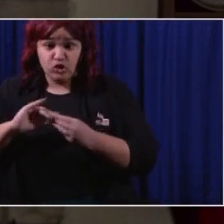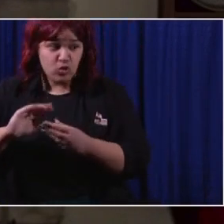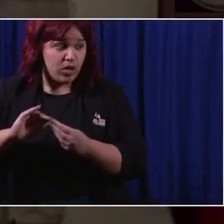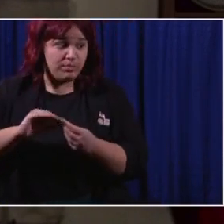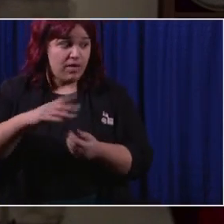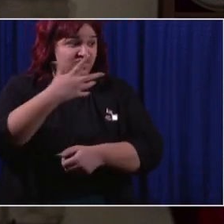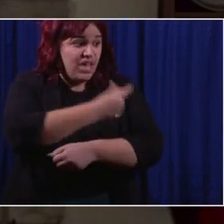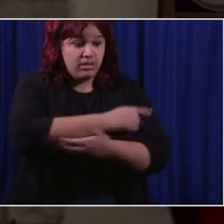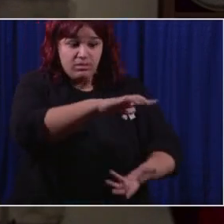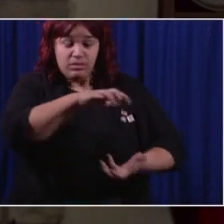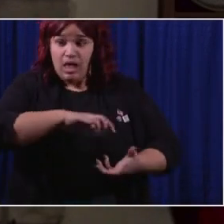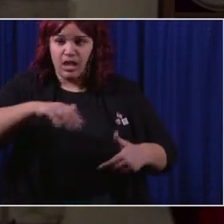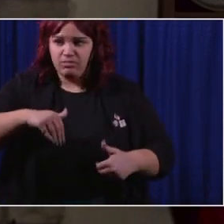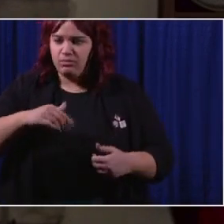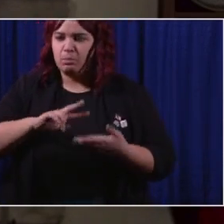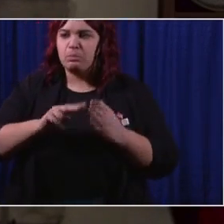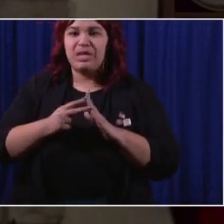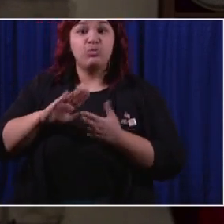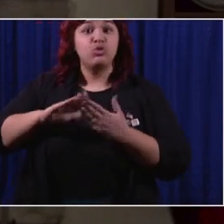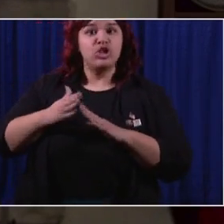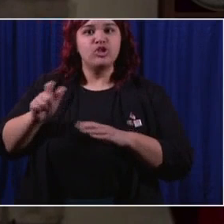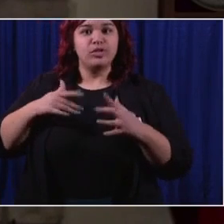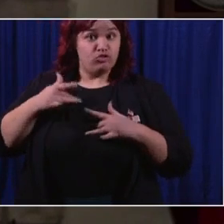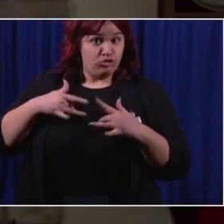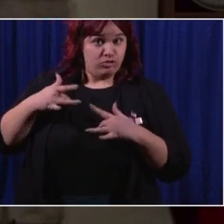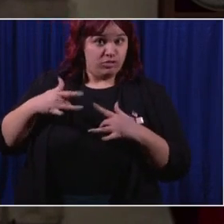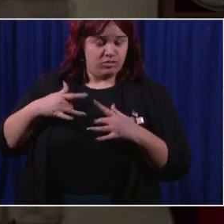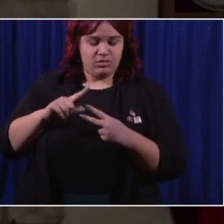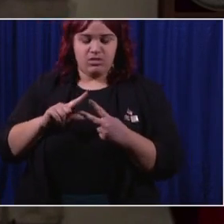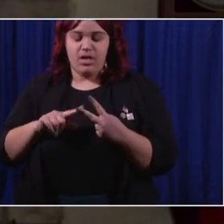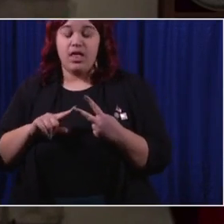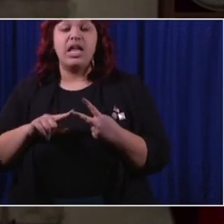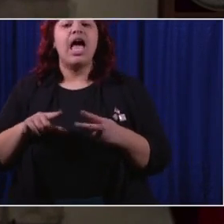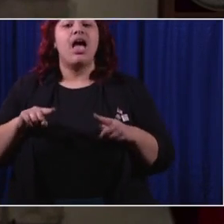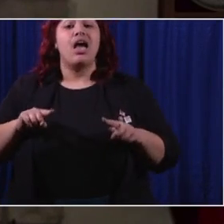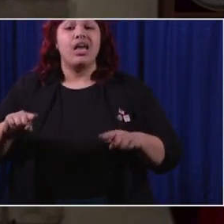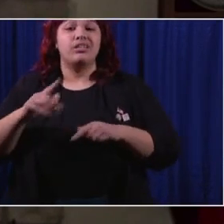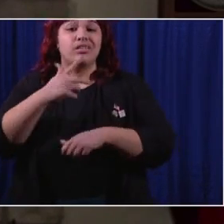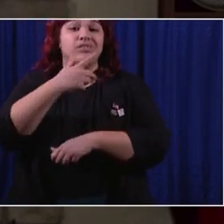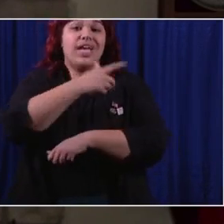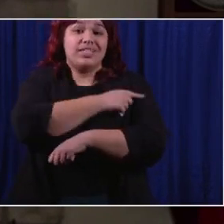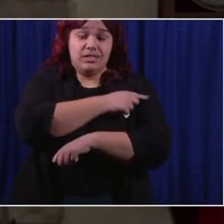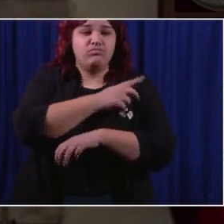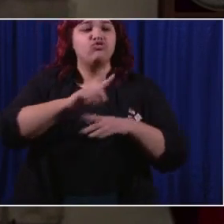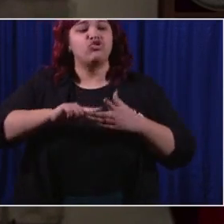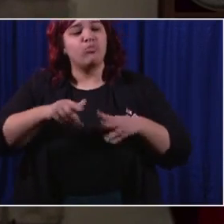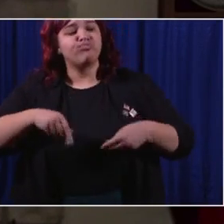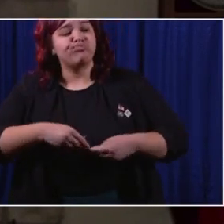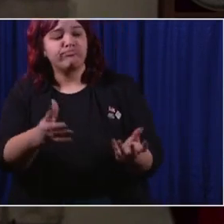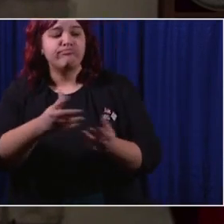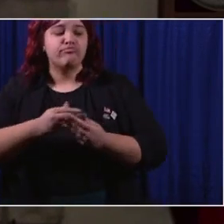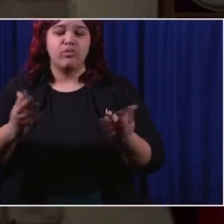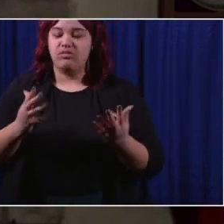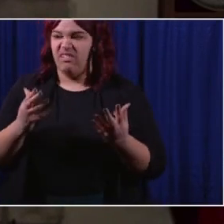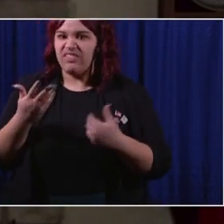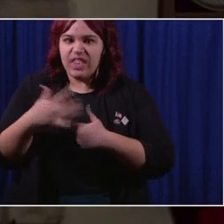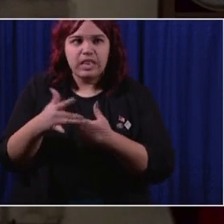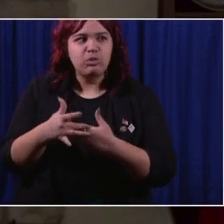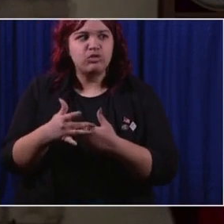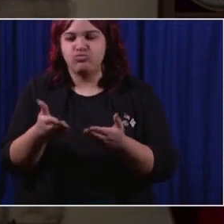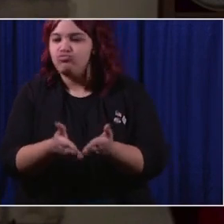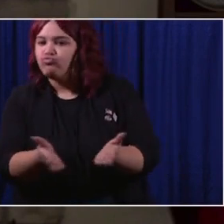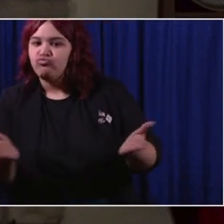about? And secondly, as this vaccine distribution continues, as it becomes more widely available to the point where